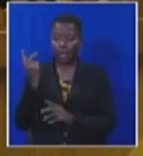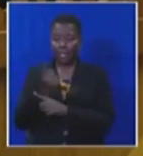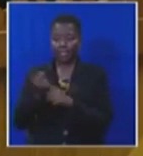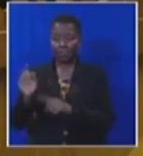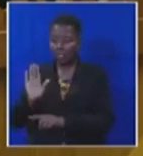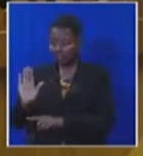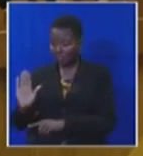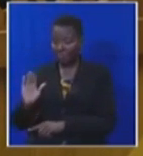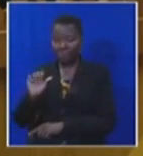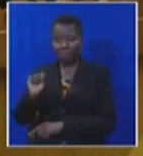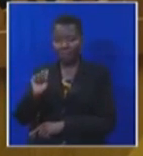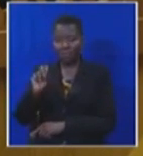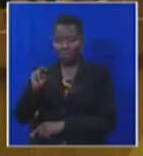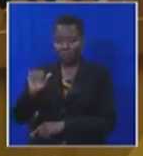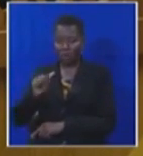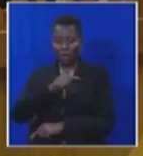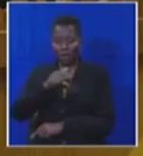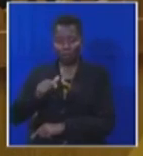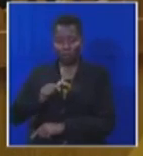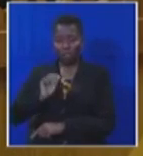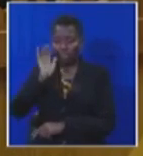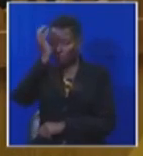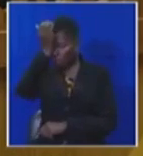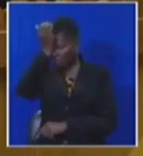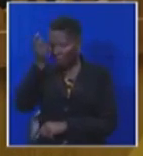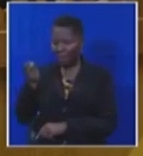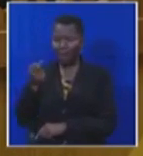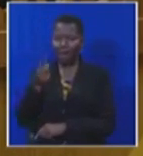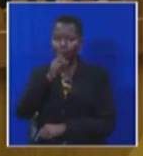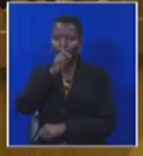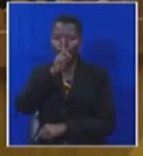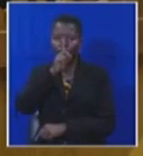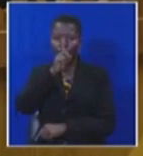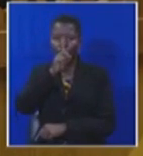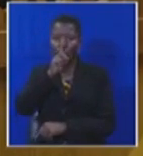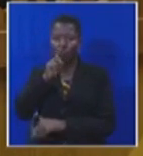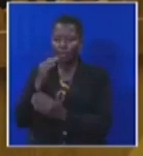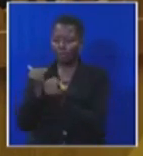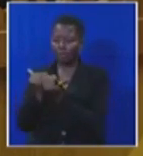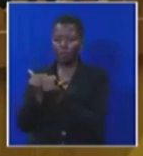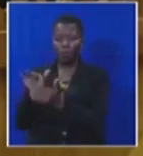address, President Zuma said nothing about basic education. Nothing.